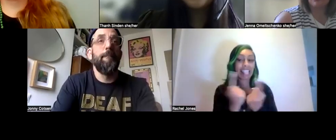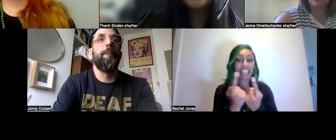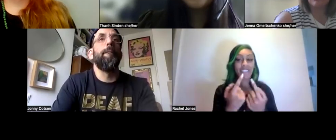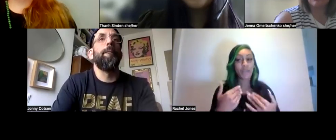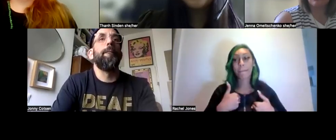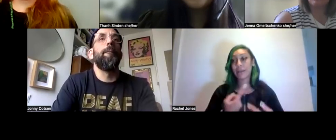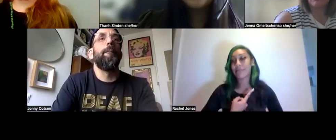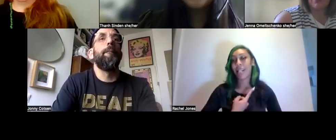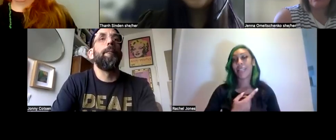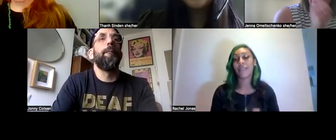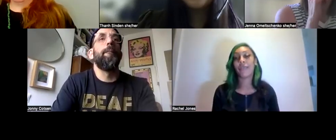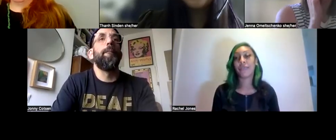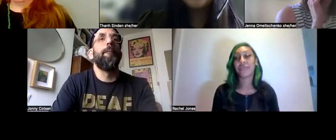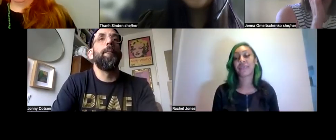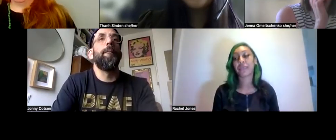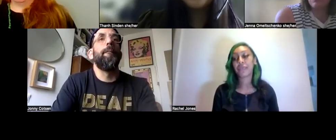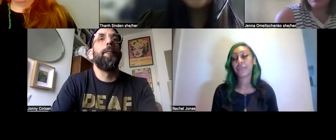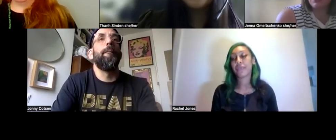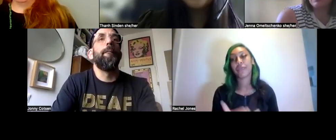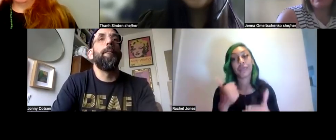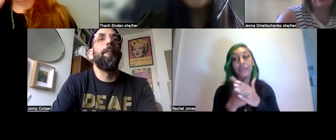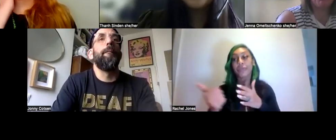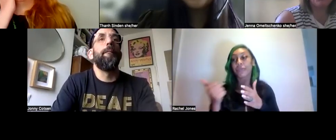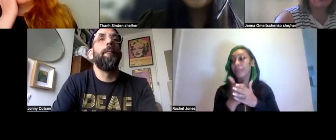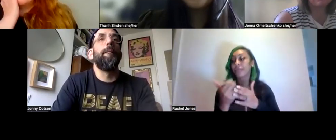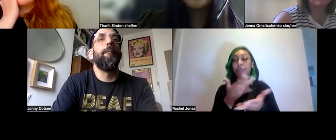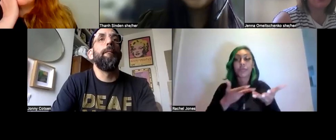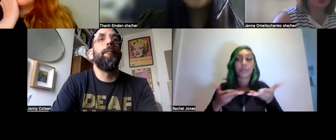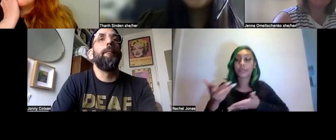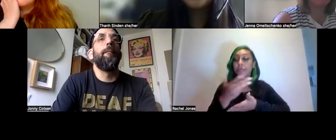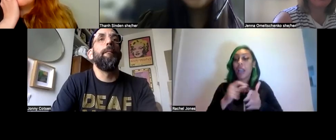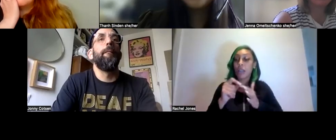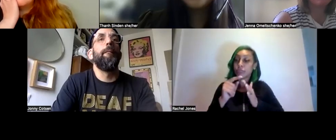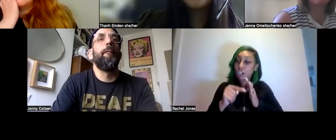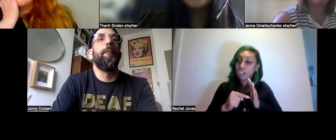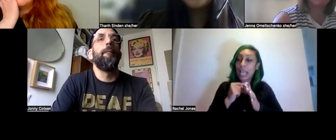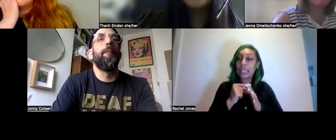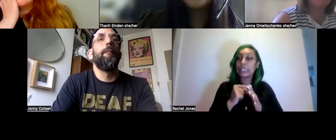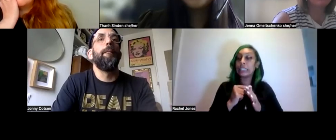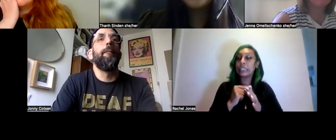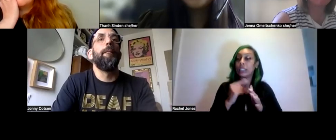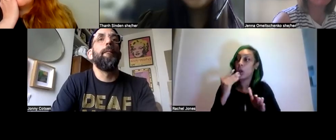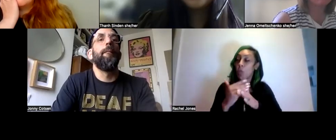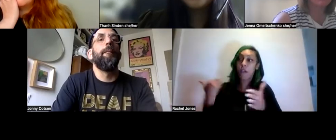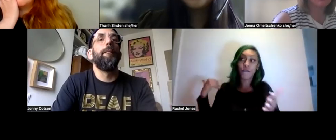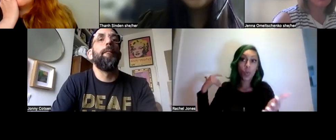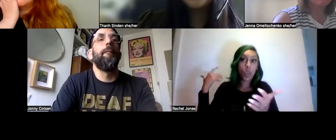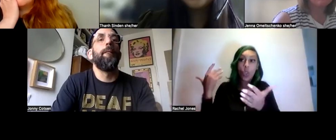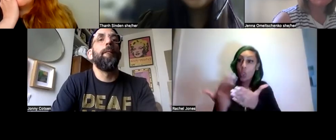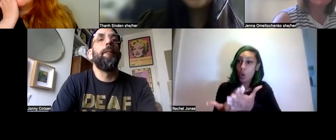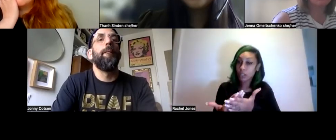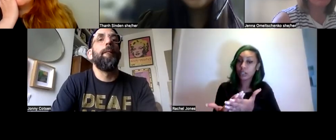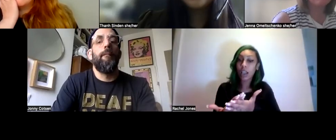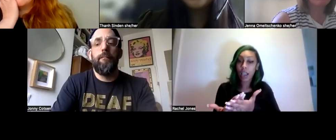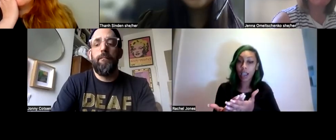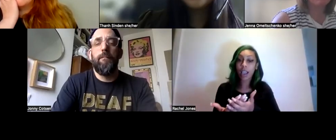know, we quite often have conversations at the beginning of projects and say, you know, we're working on this for a long time together and